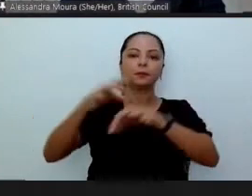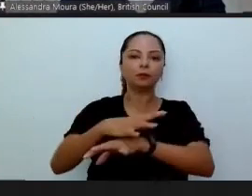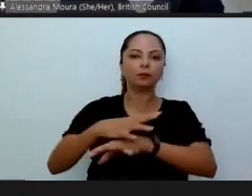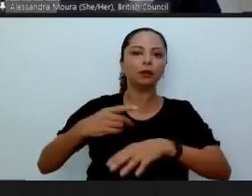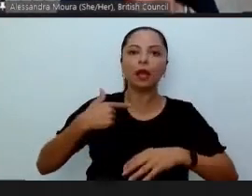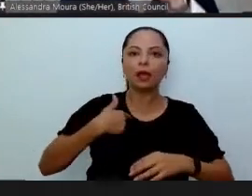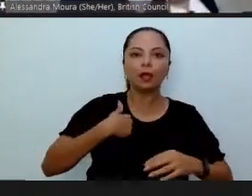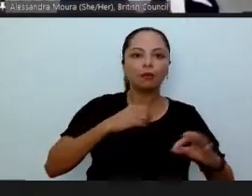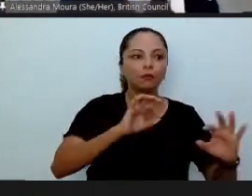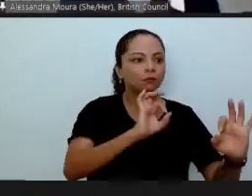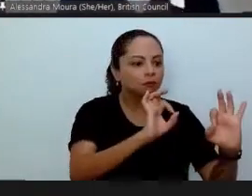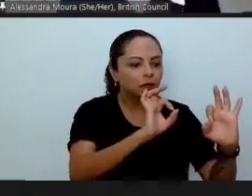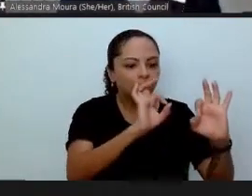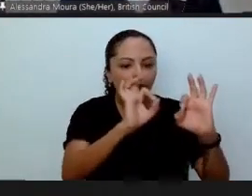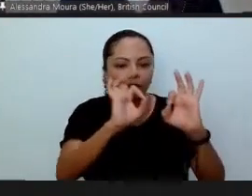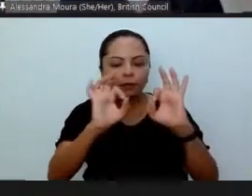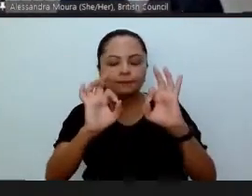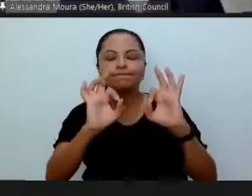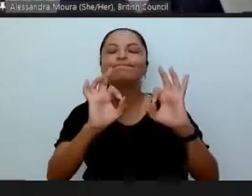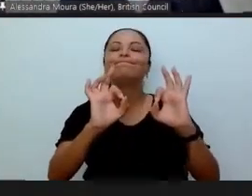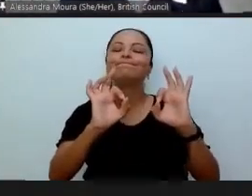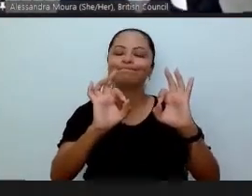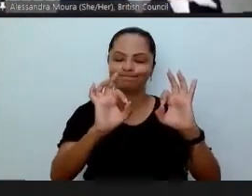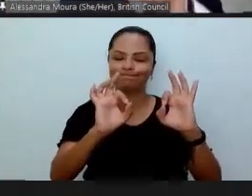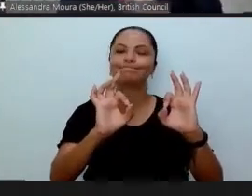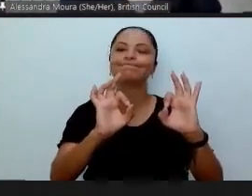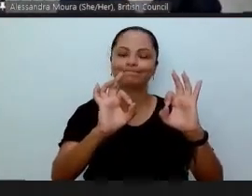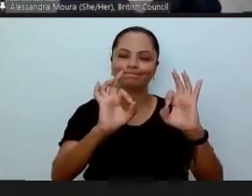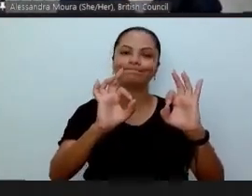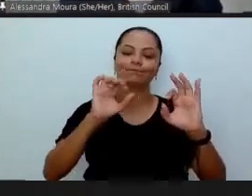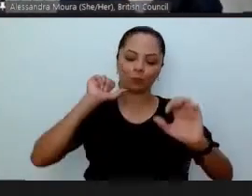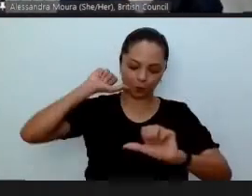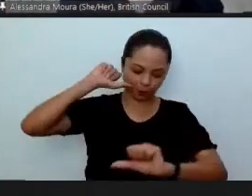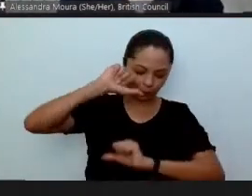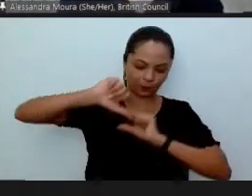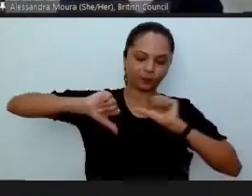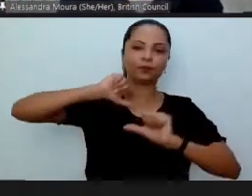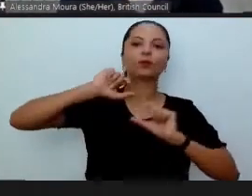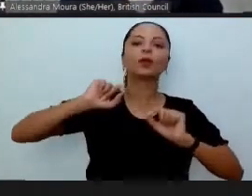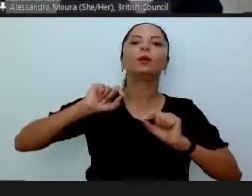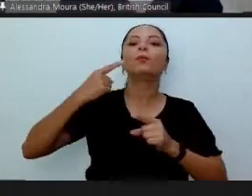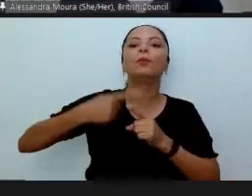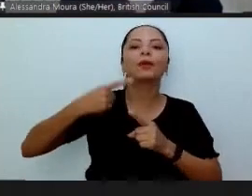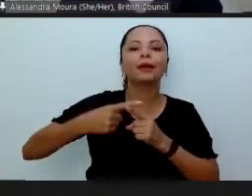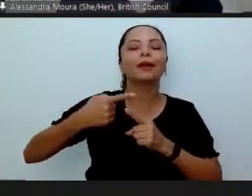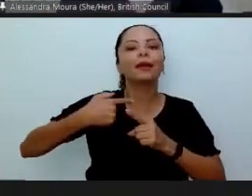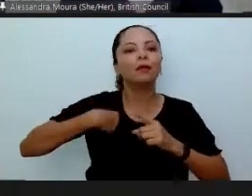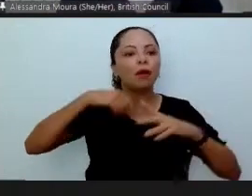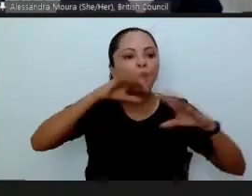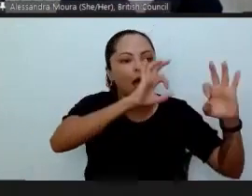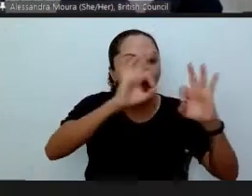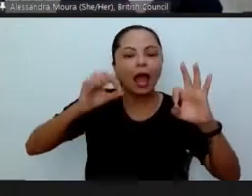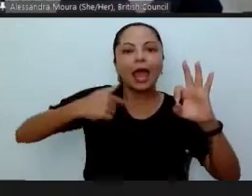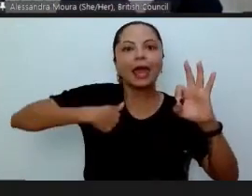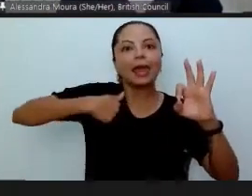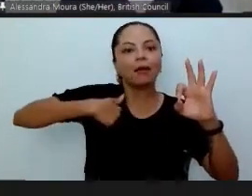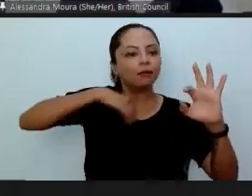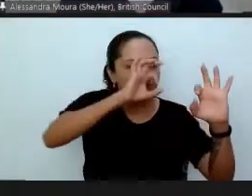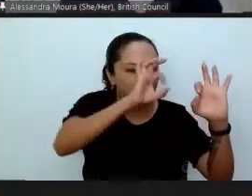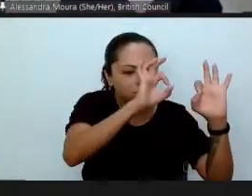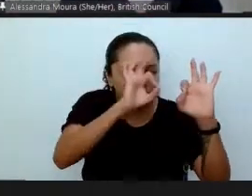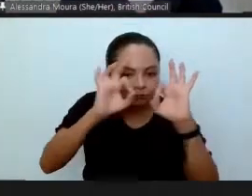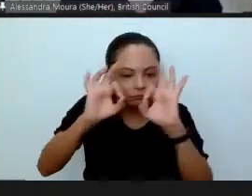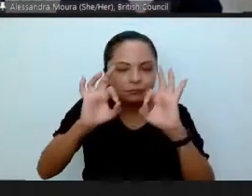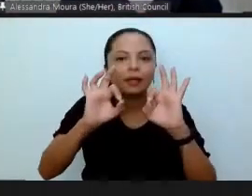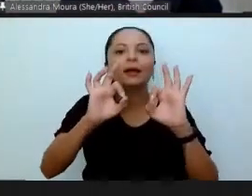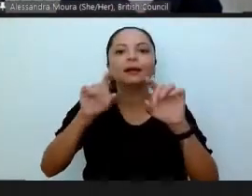very difficult to do, but it was very valuable. And then also watching other teachers, observing other teachers teach, you get